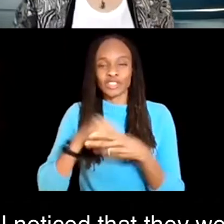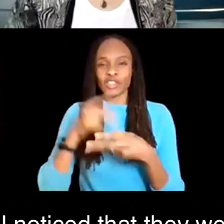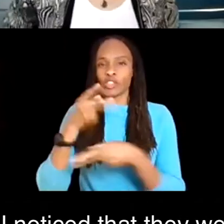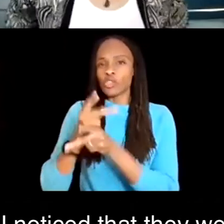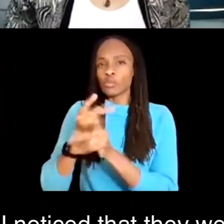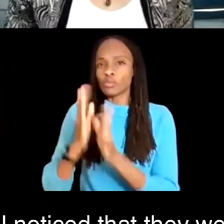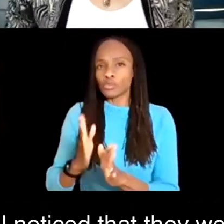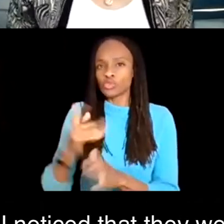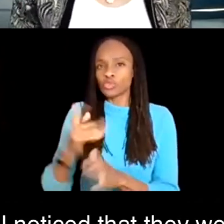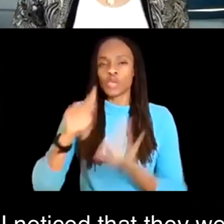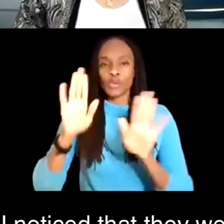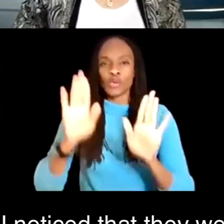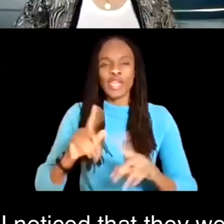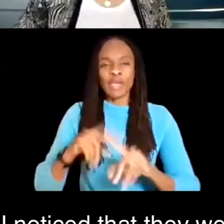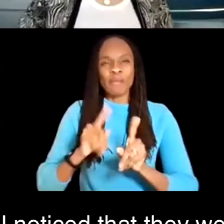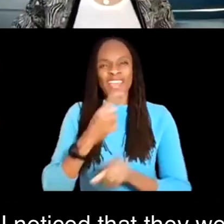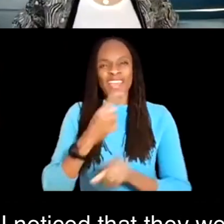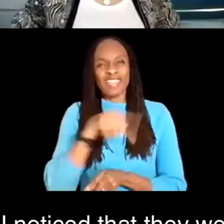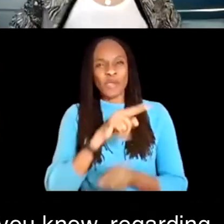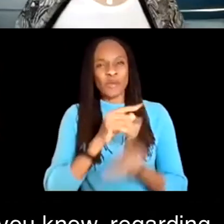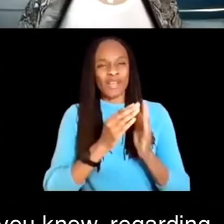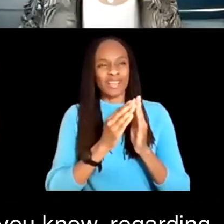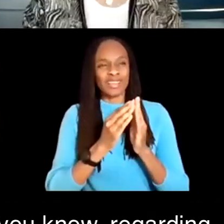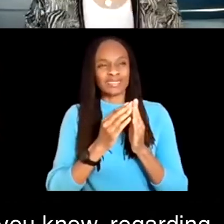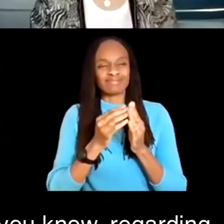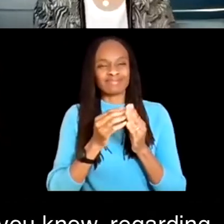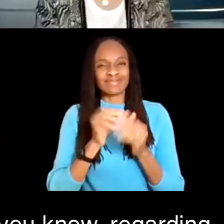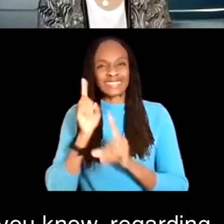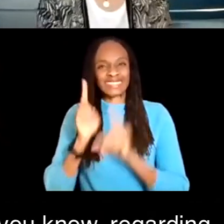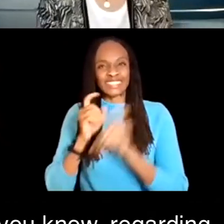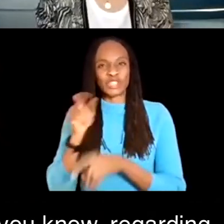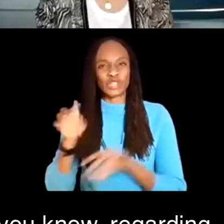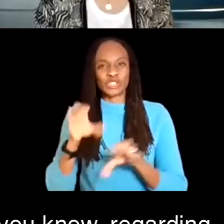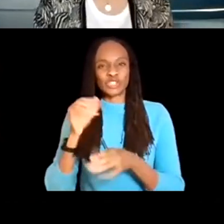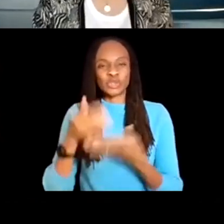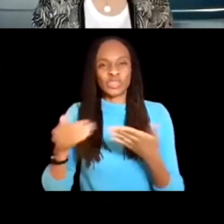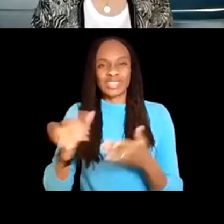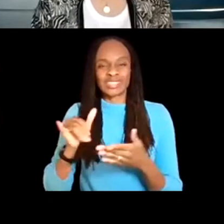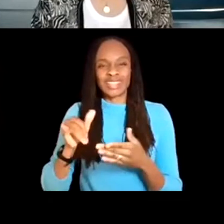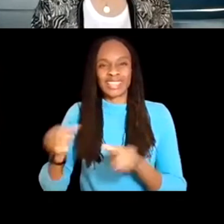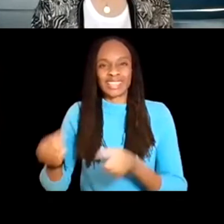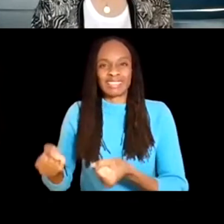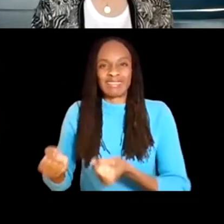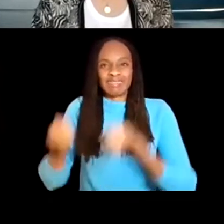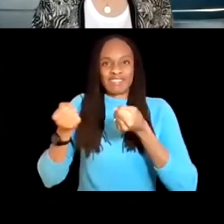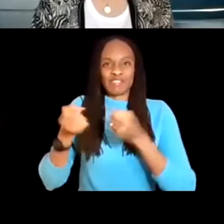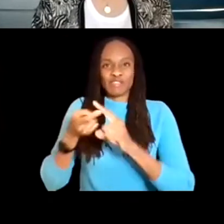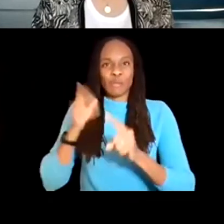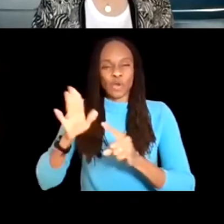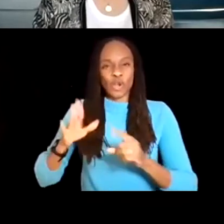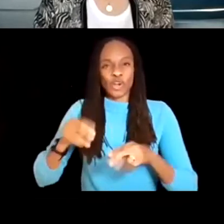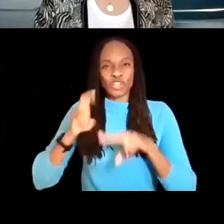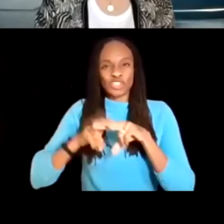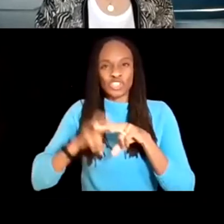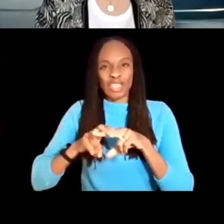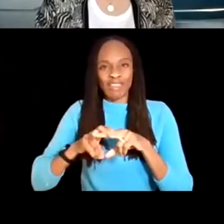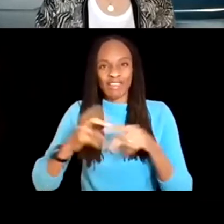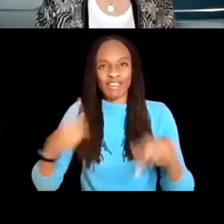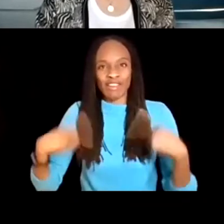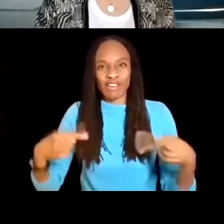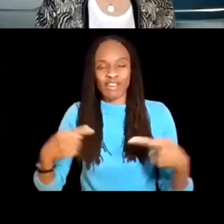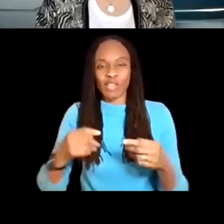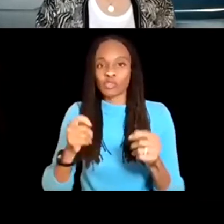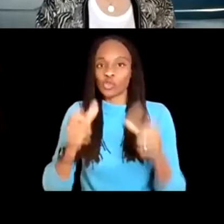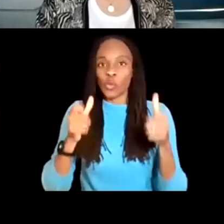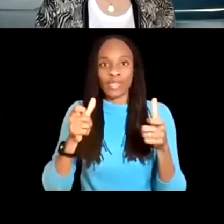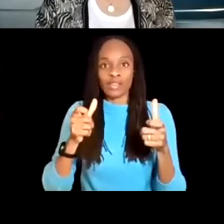were asking her to do things like, you know, regarding lifting her from her chair and stuff like that. And it was very quick conversations. Like,